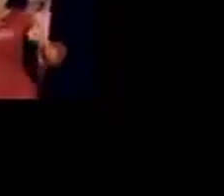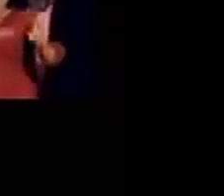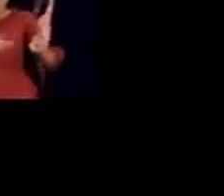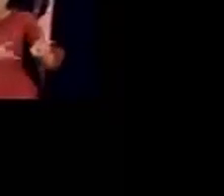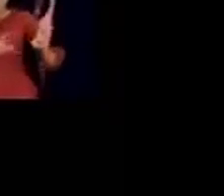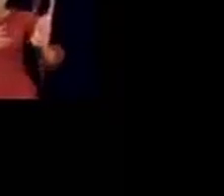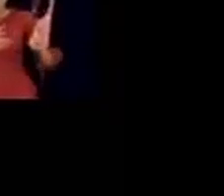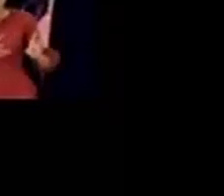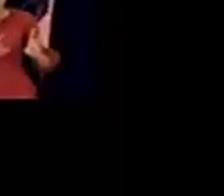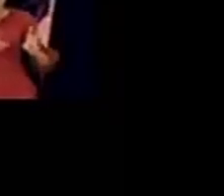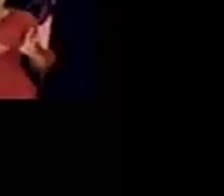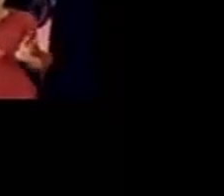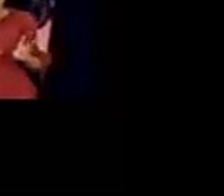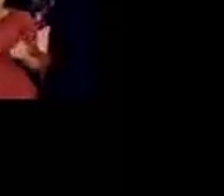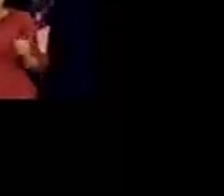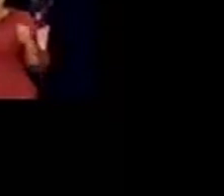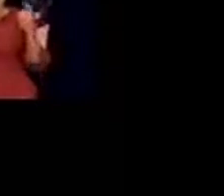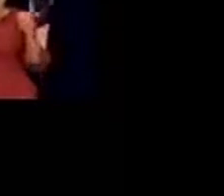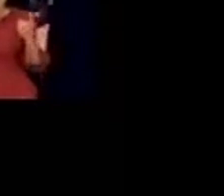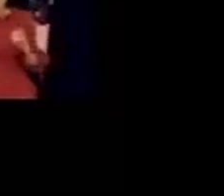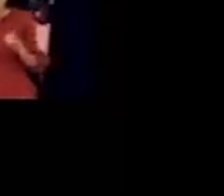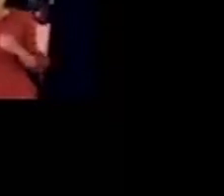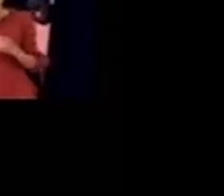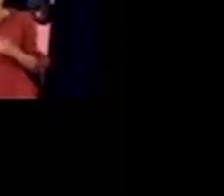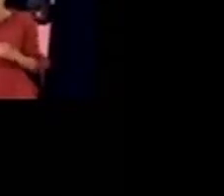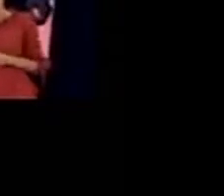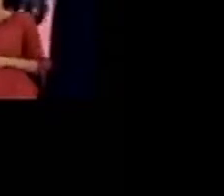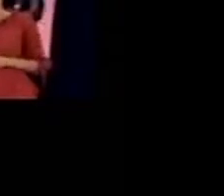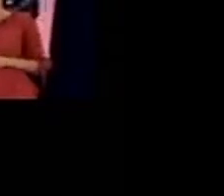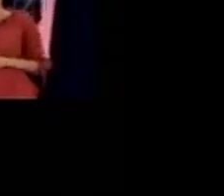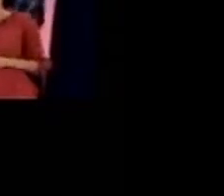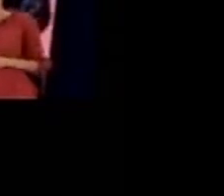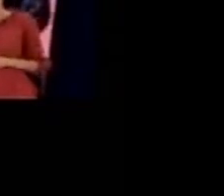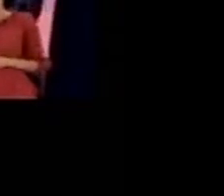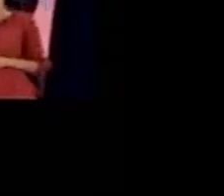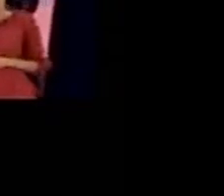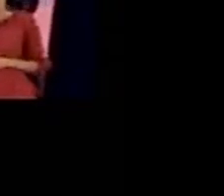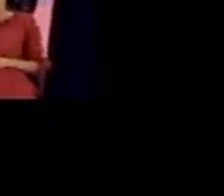my ways confound the wise.